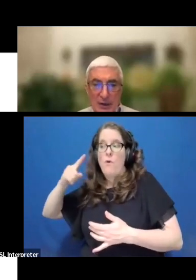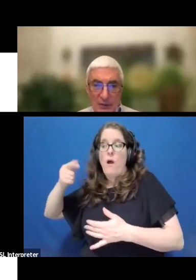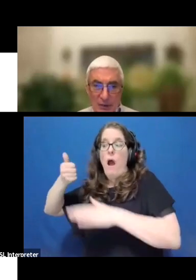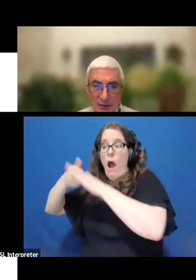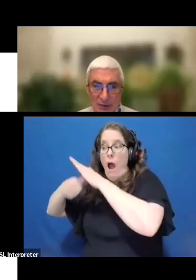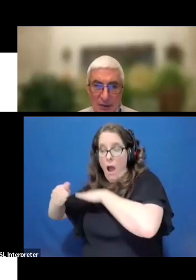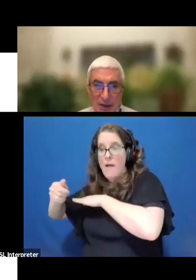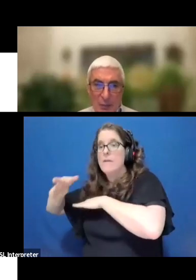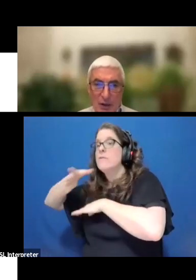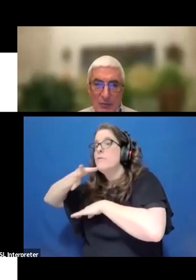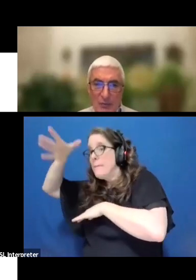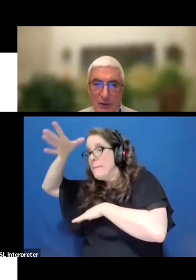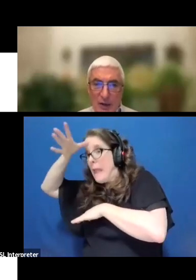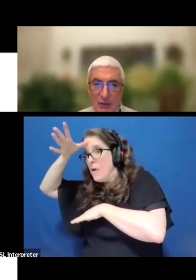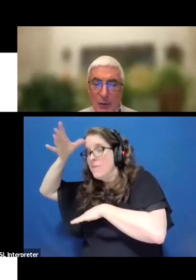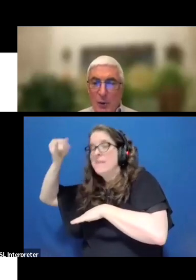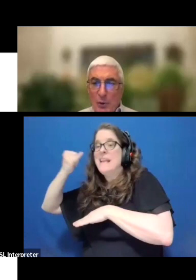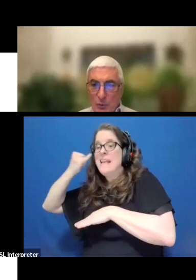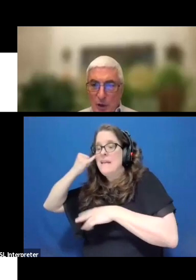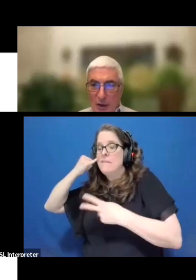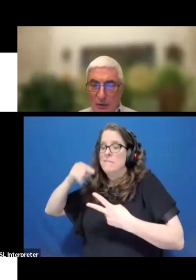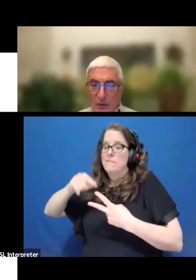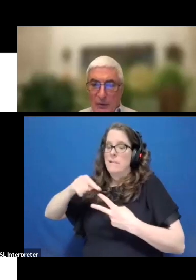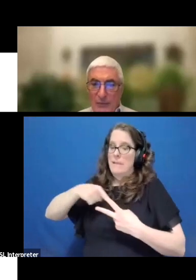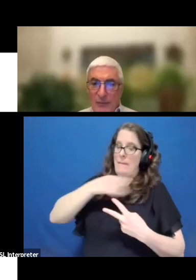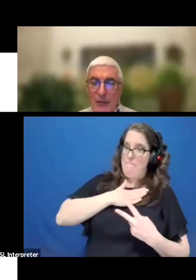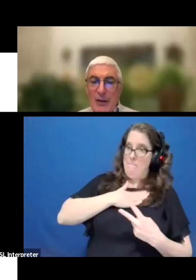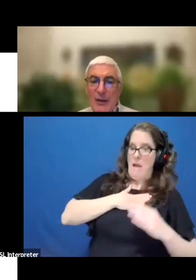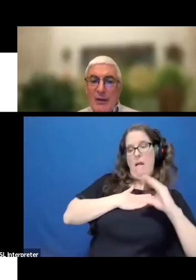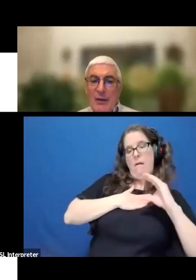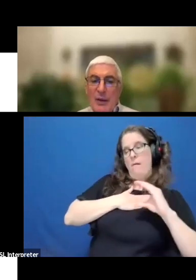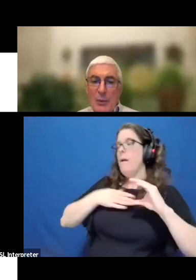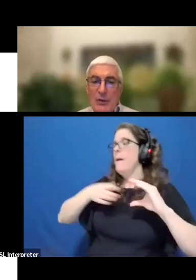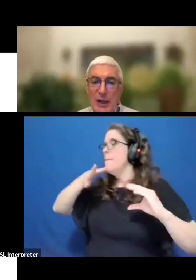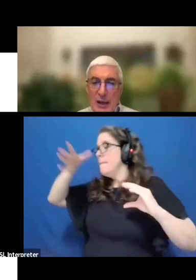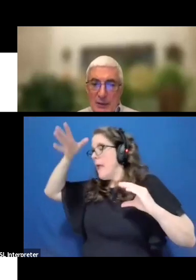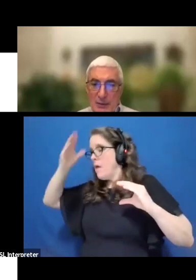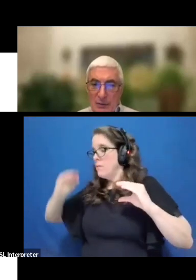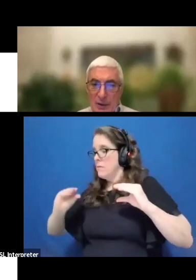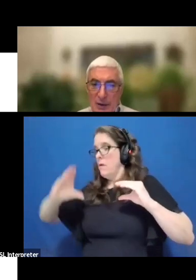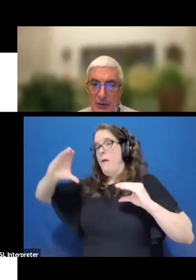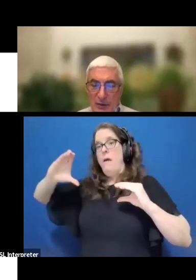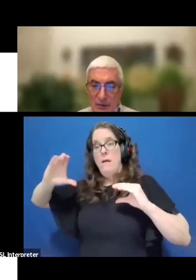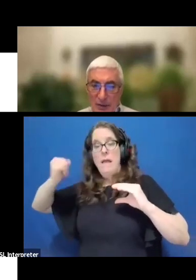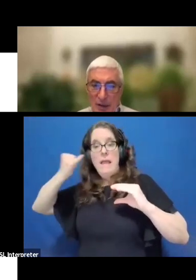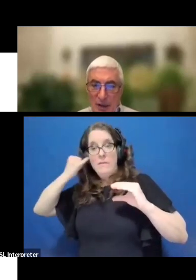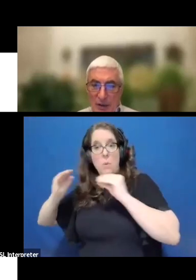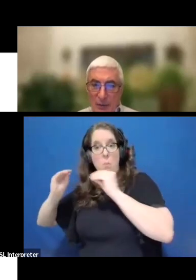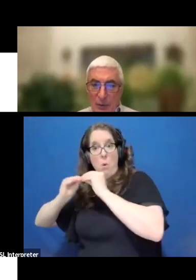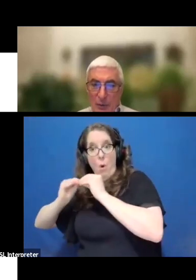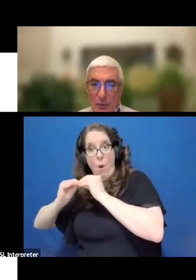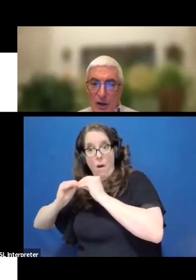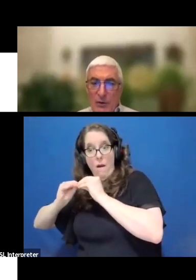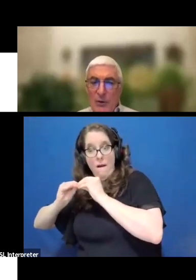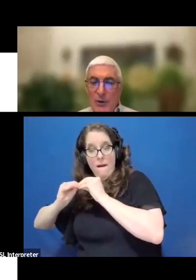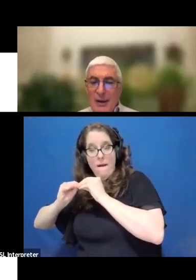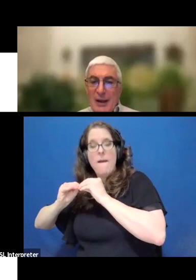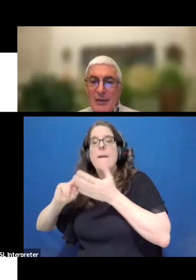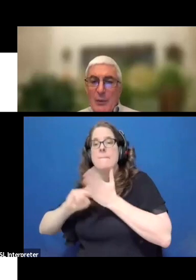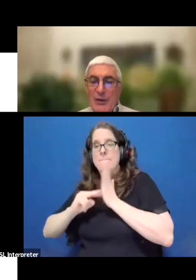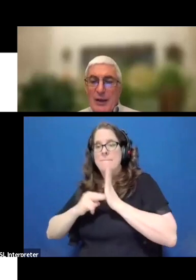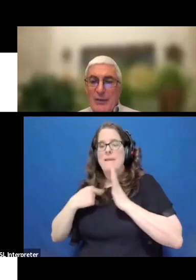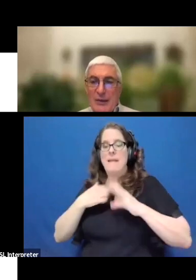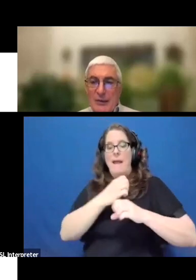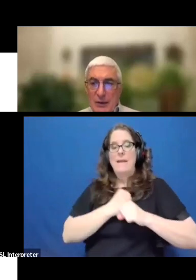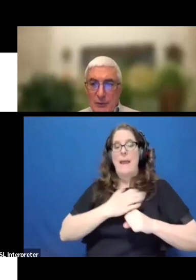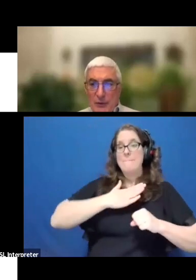than the SSDI benefit on their own record, then they would get the SSDI on their own record, and